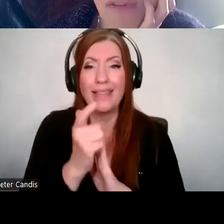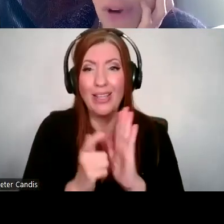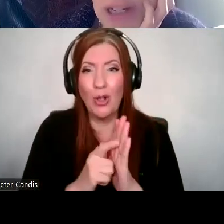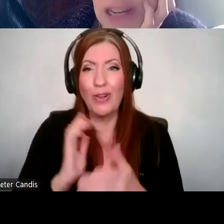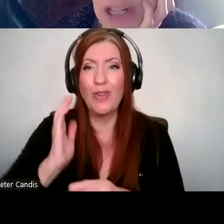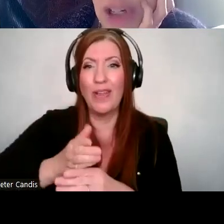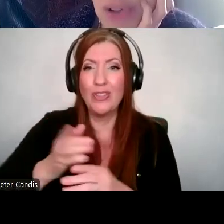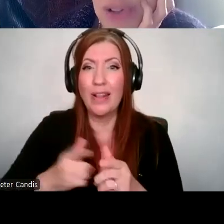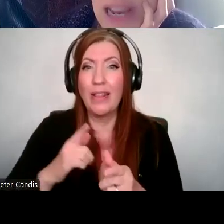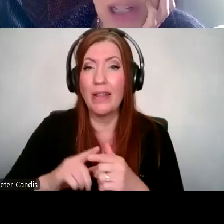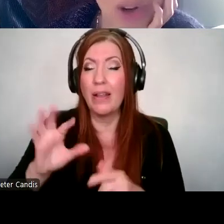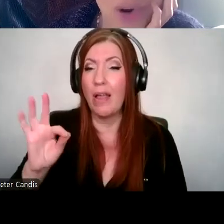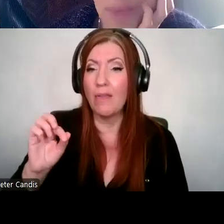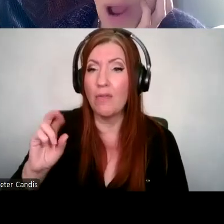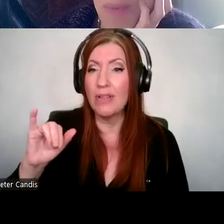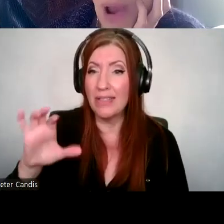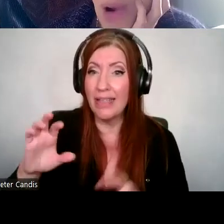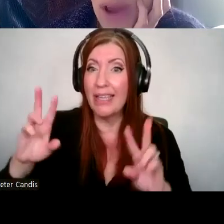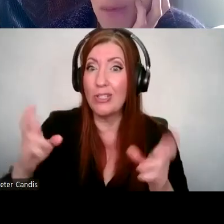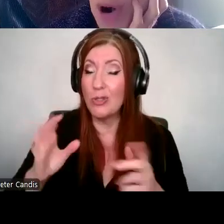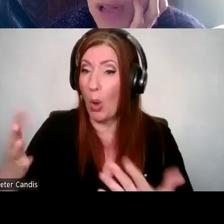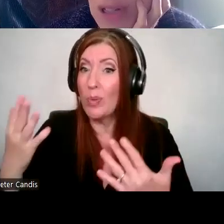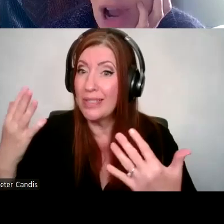then forensic issues. So stay tuned.